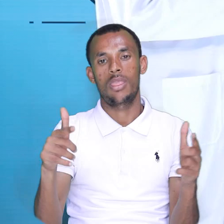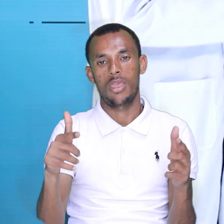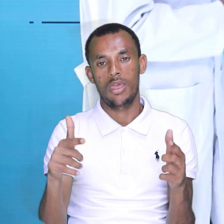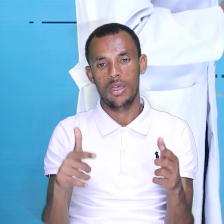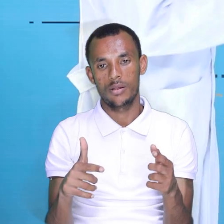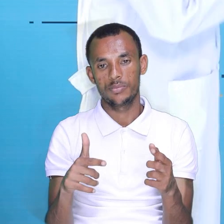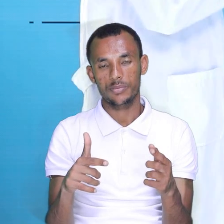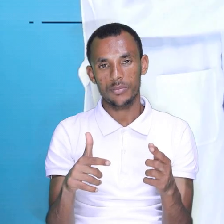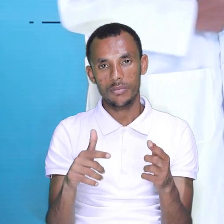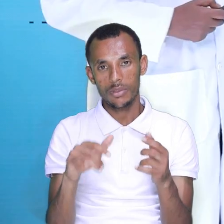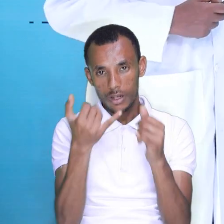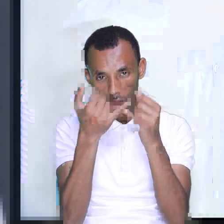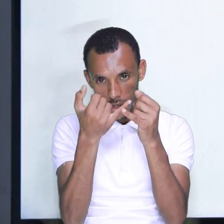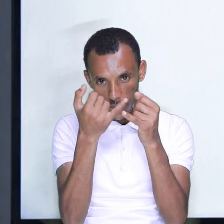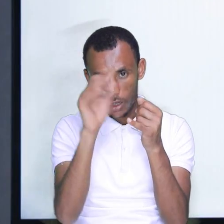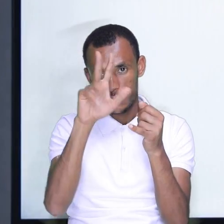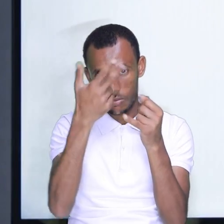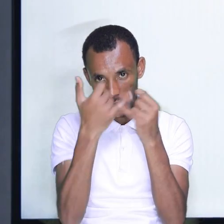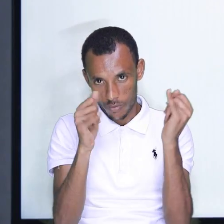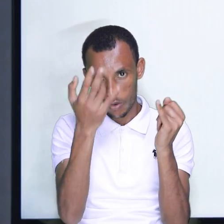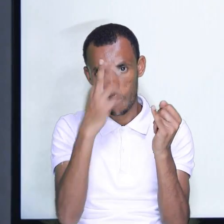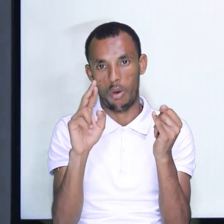or it is divisible by 3.